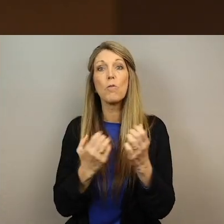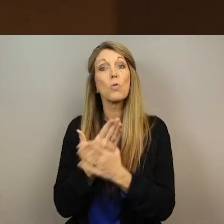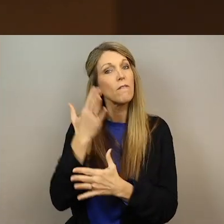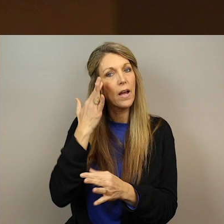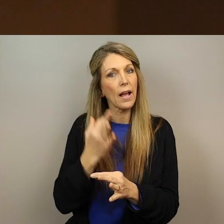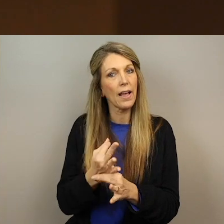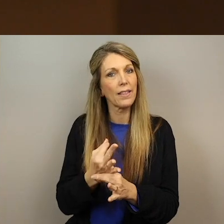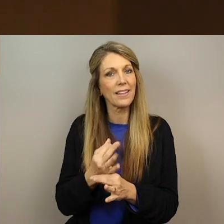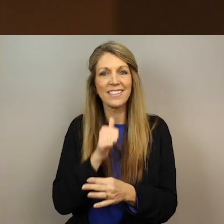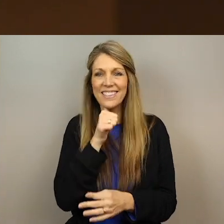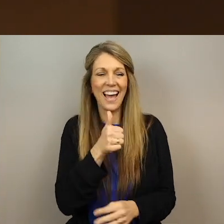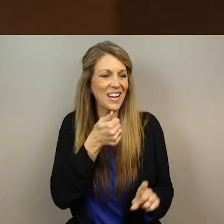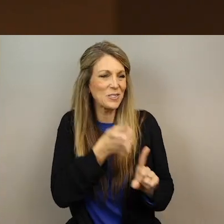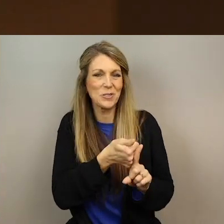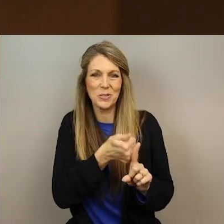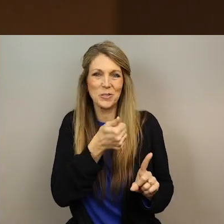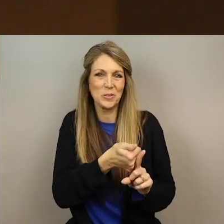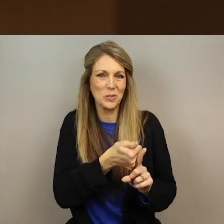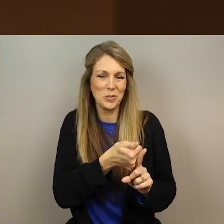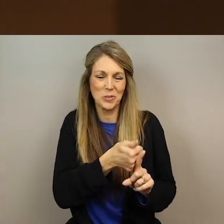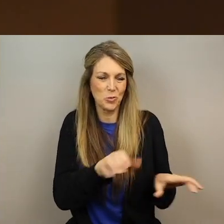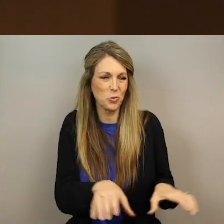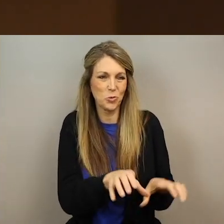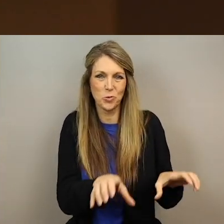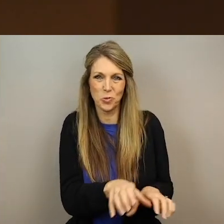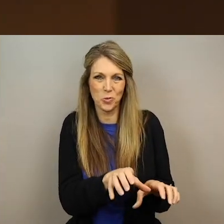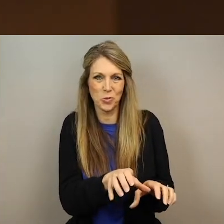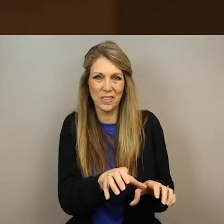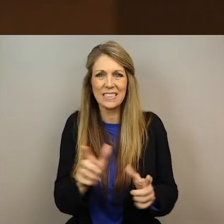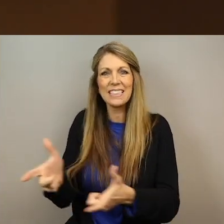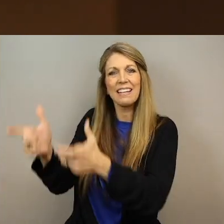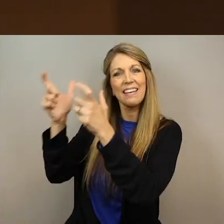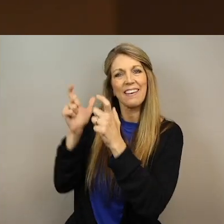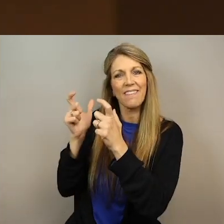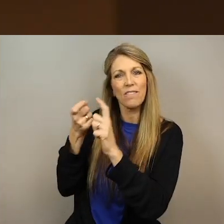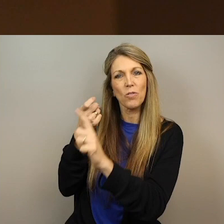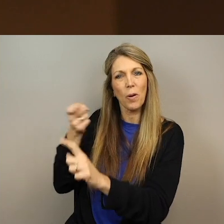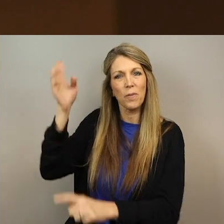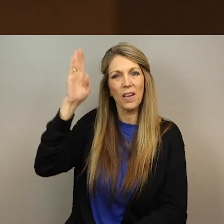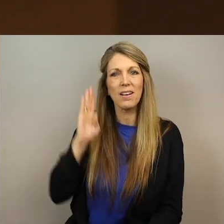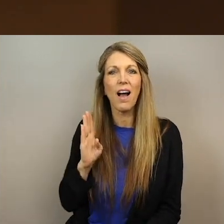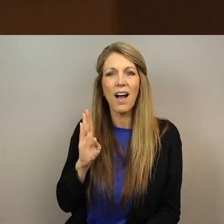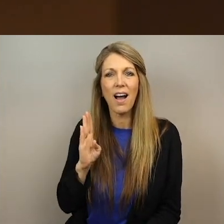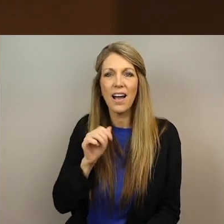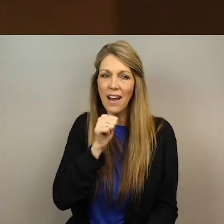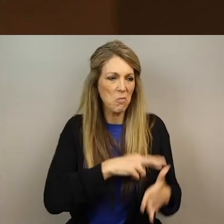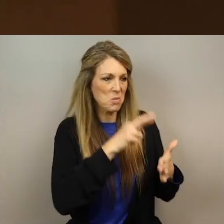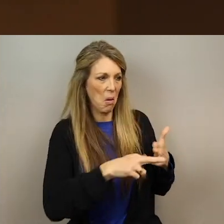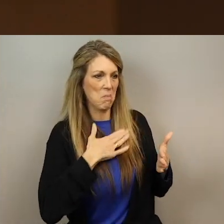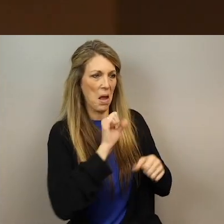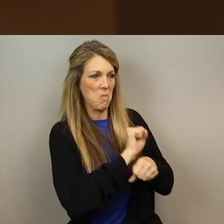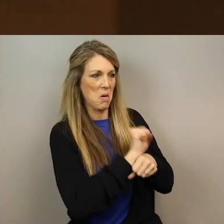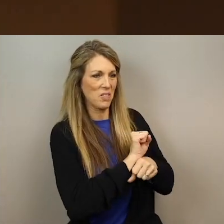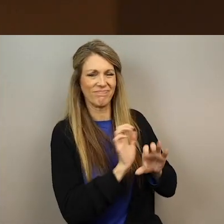faith. This is not your own doing. It is a gift from God, not a result of your works,